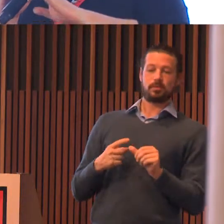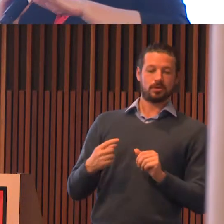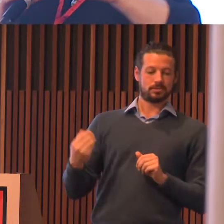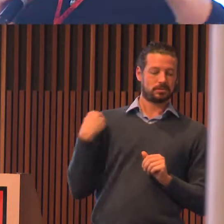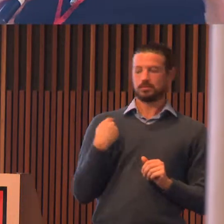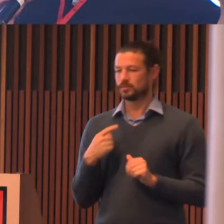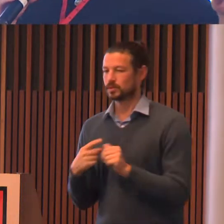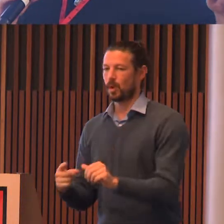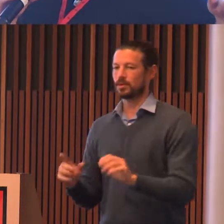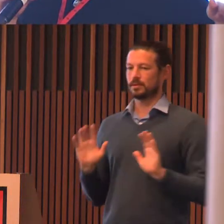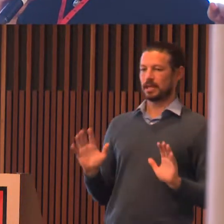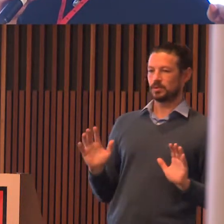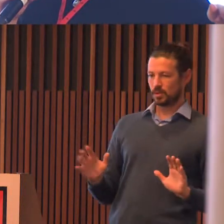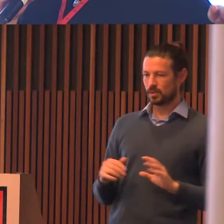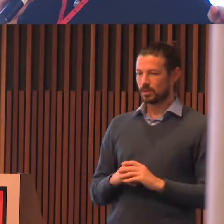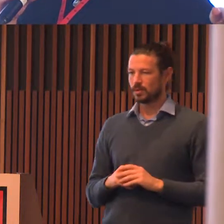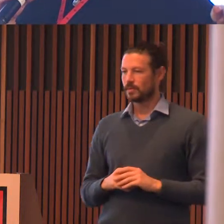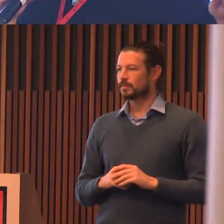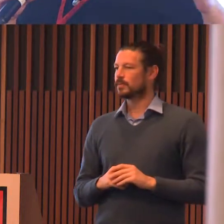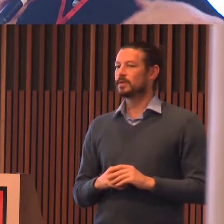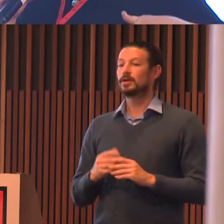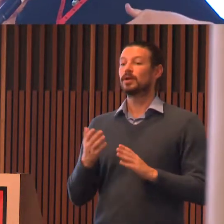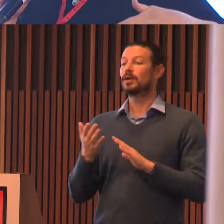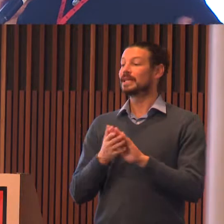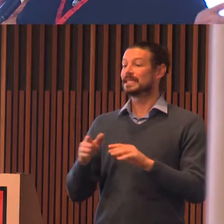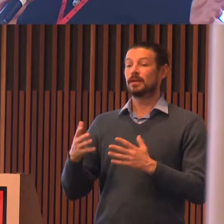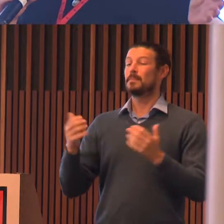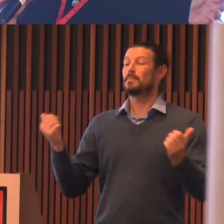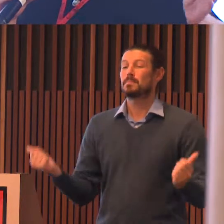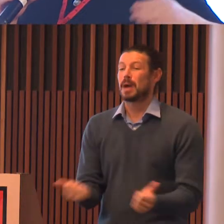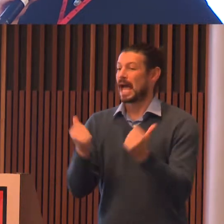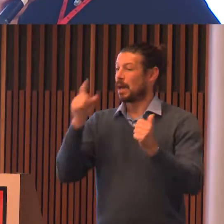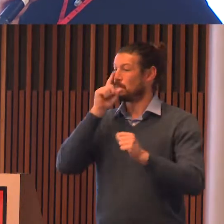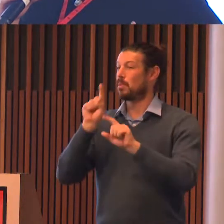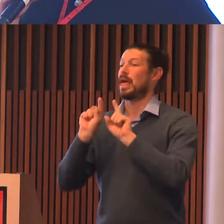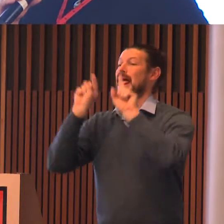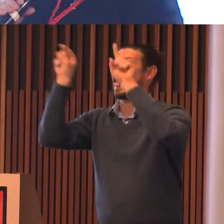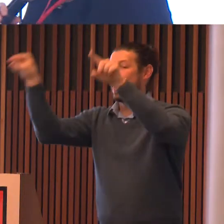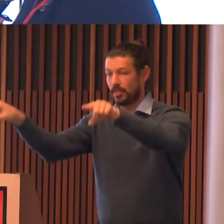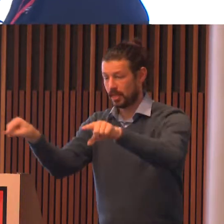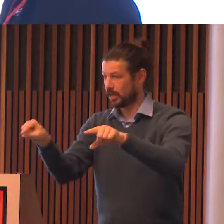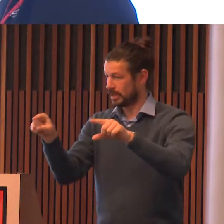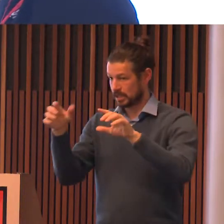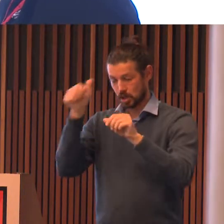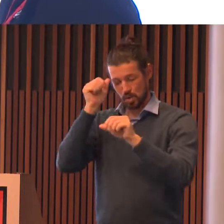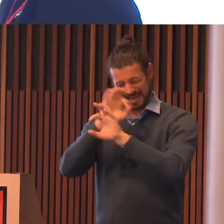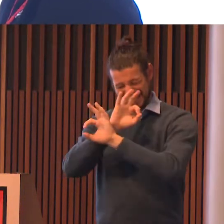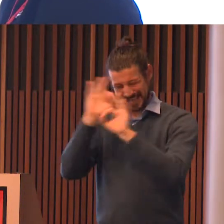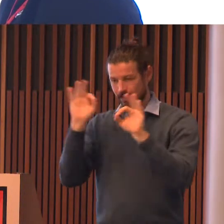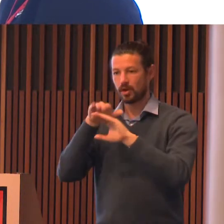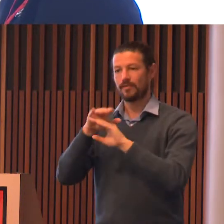So there's a whole community of people that haven't got to us and don't know about advocacy.